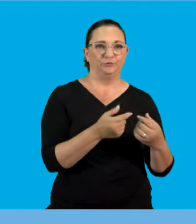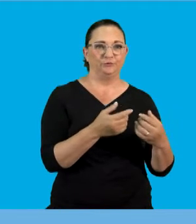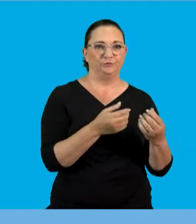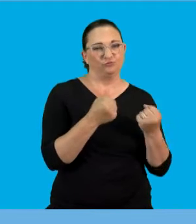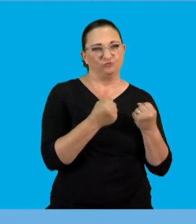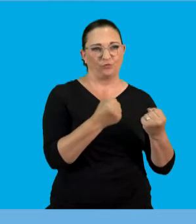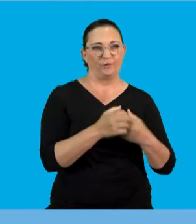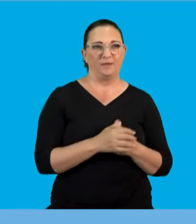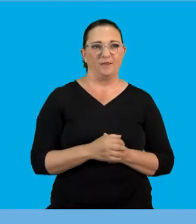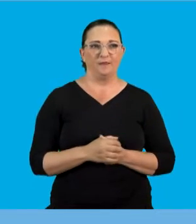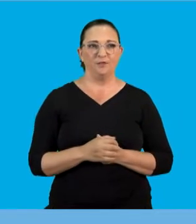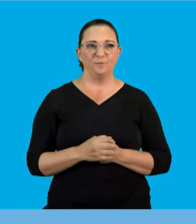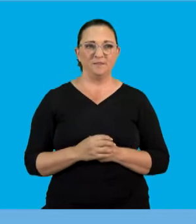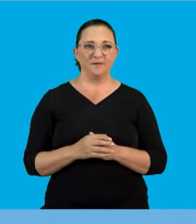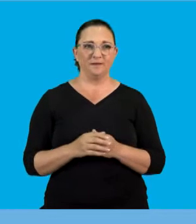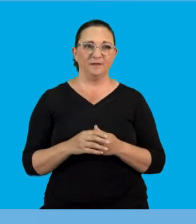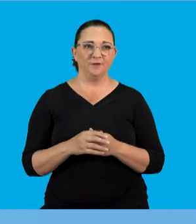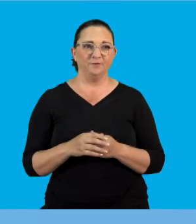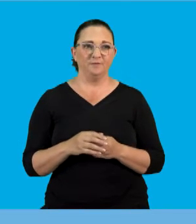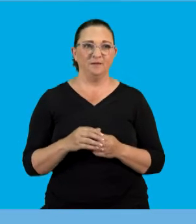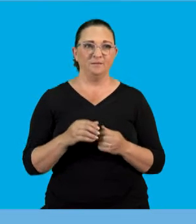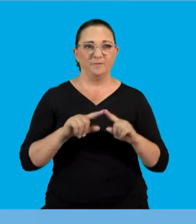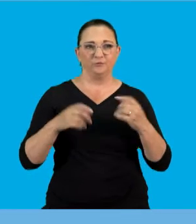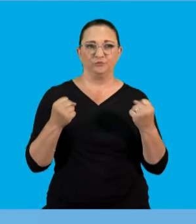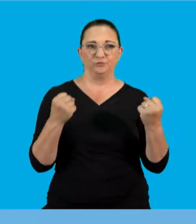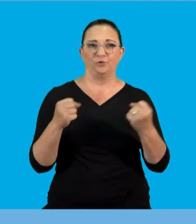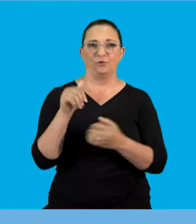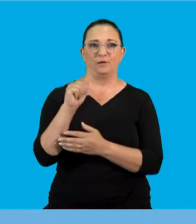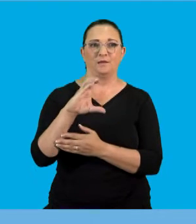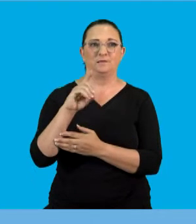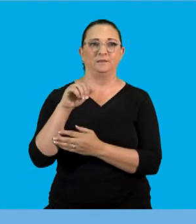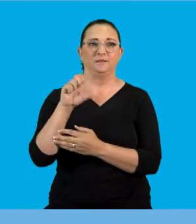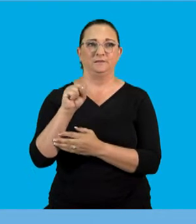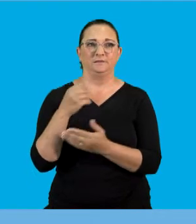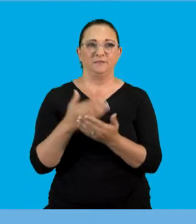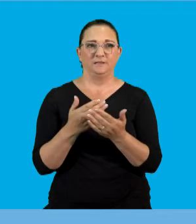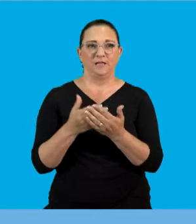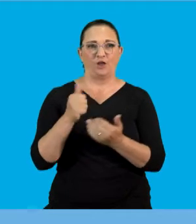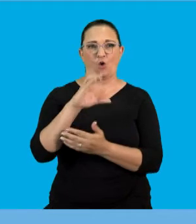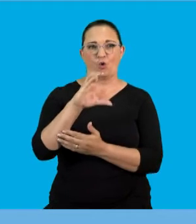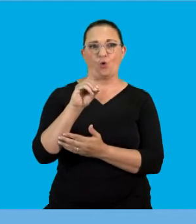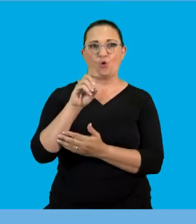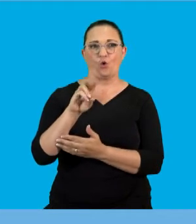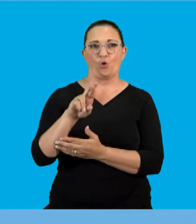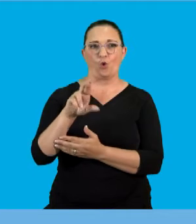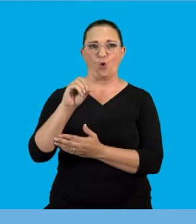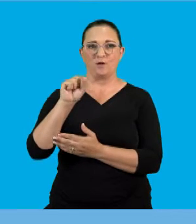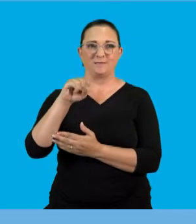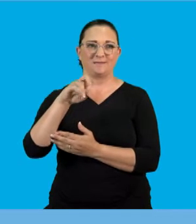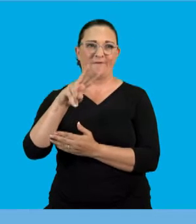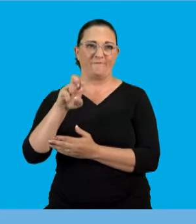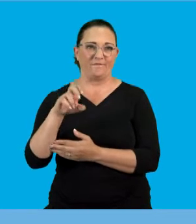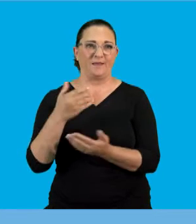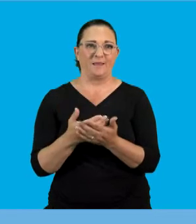characteristic. Then we also know that strong acids are corrosive, which means, so strong acids, they are corrosive. And